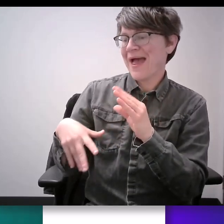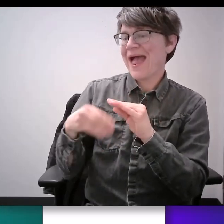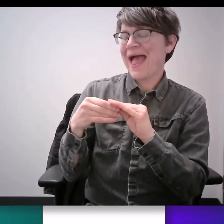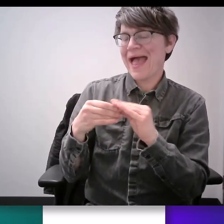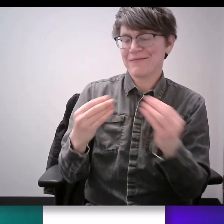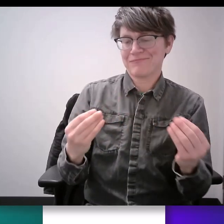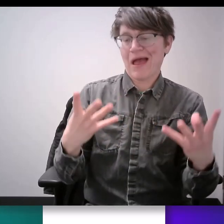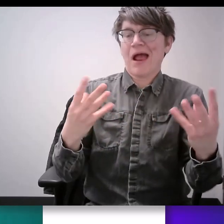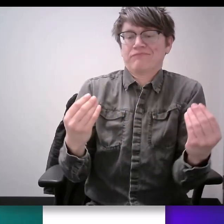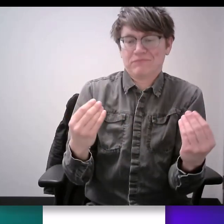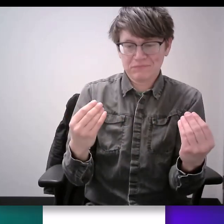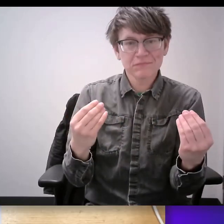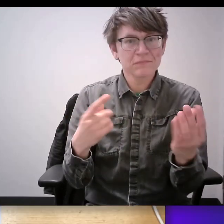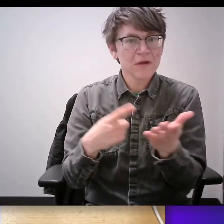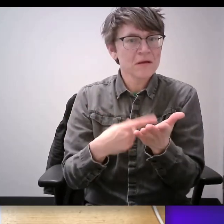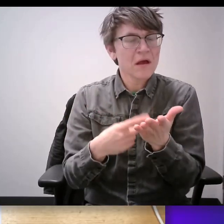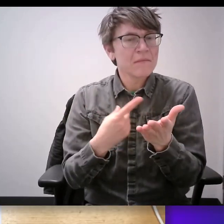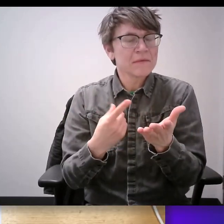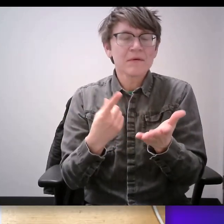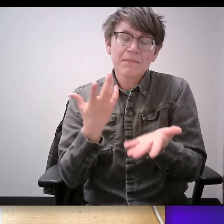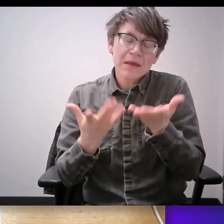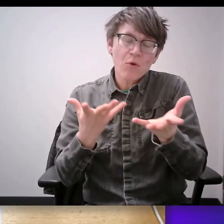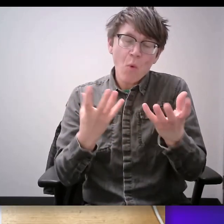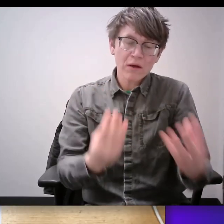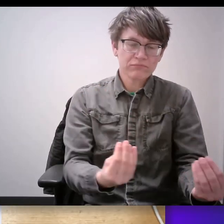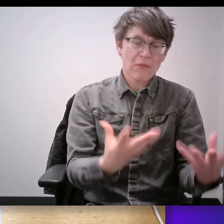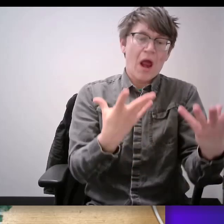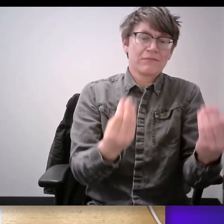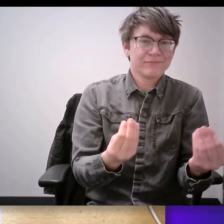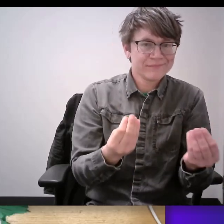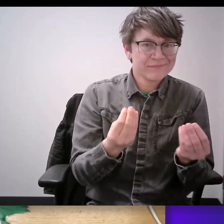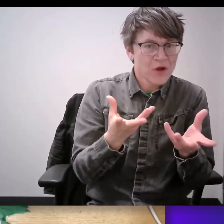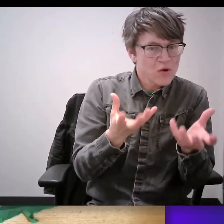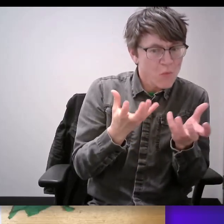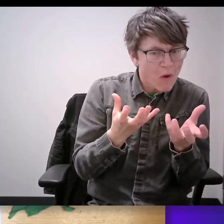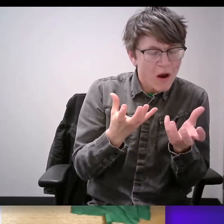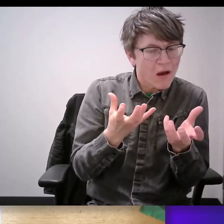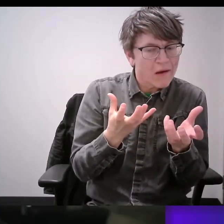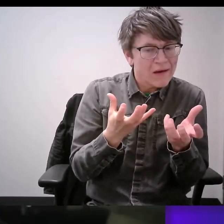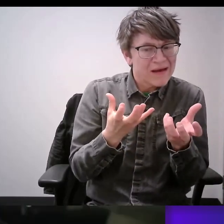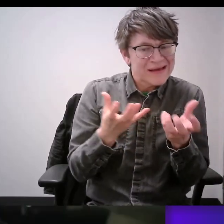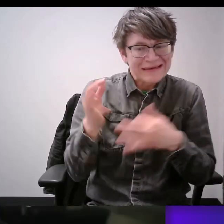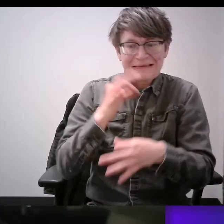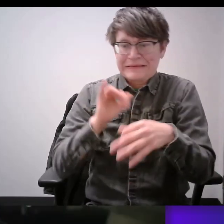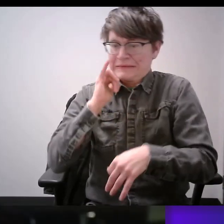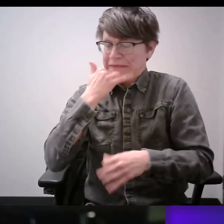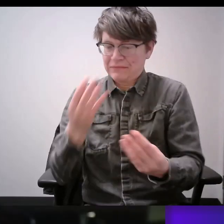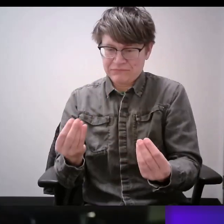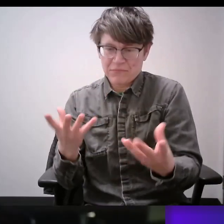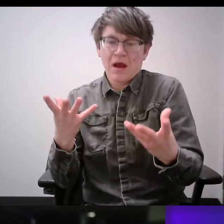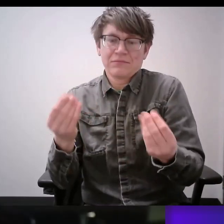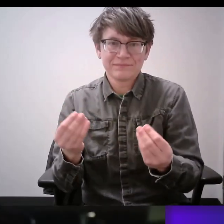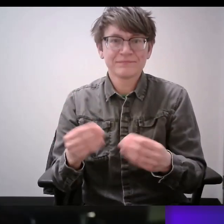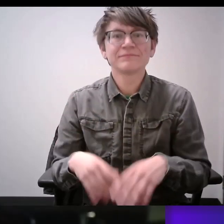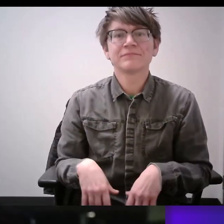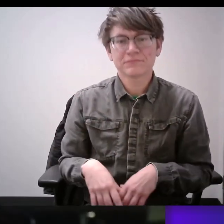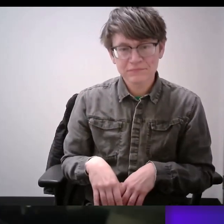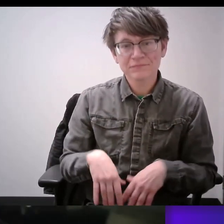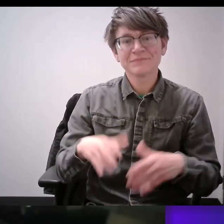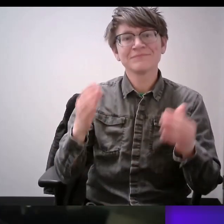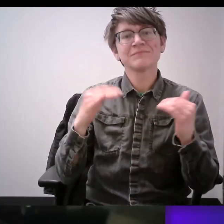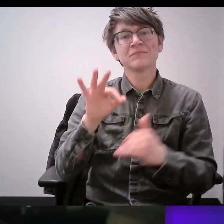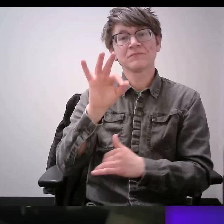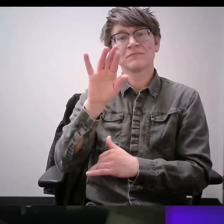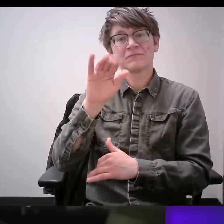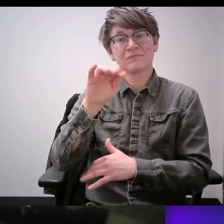sell it. You may or may not want that flicker, but hopefully you're doing it intentionally instead of unintentionally. 5 is frame rate.